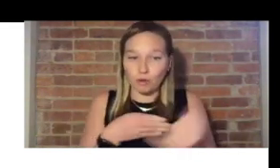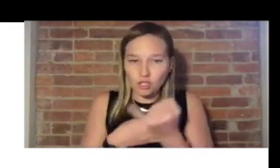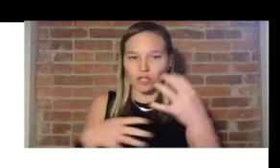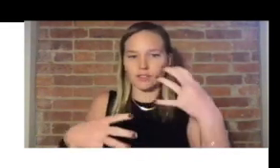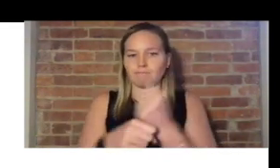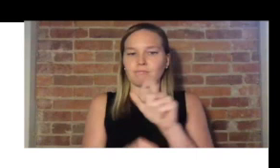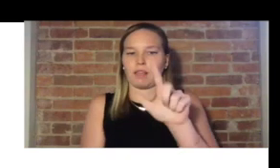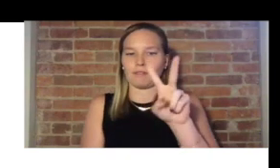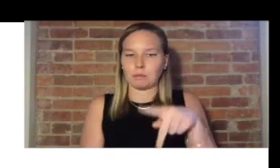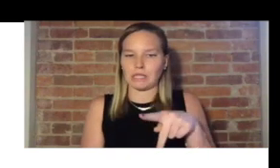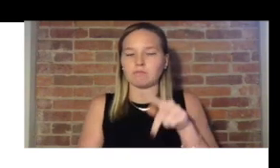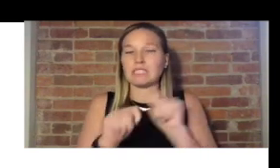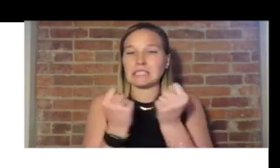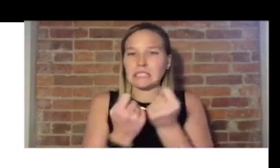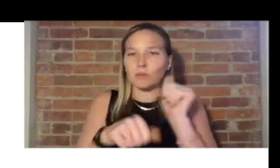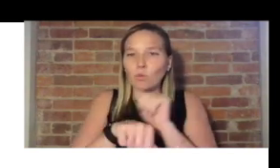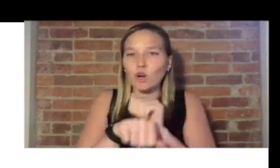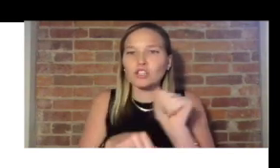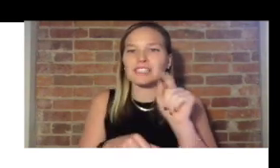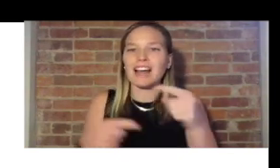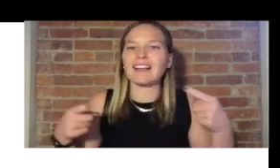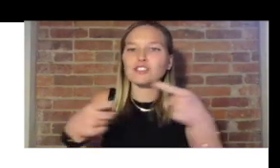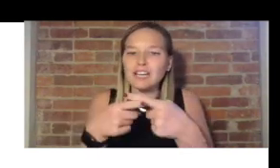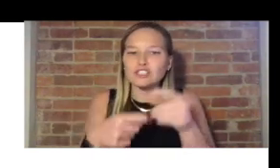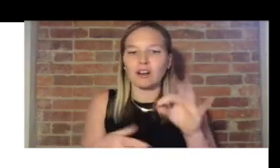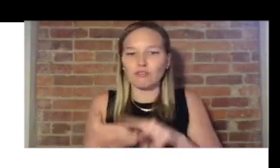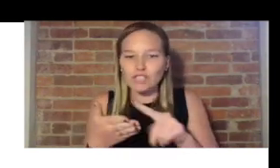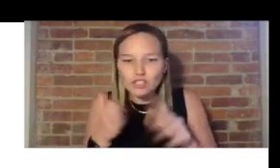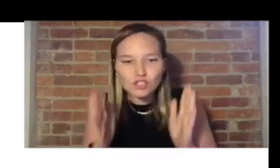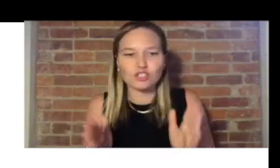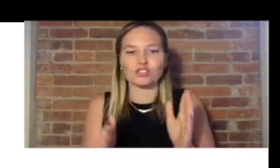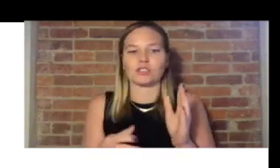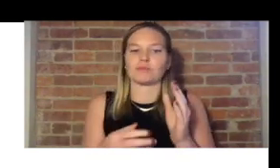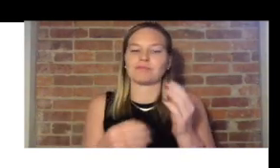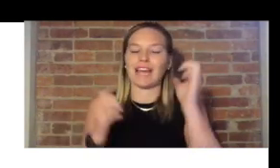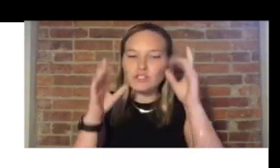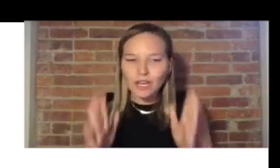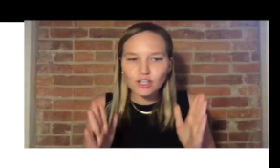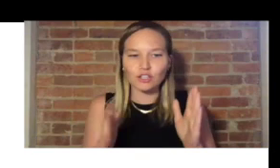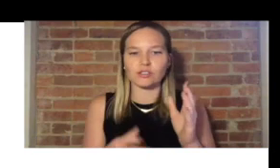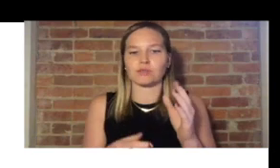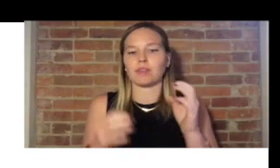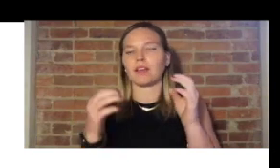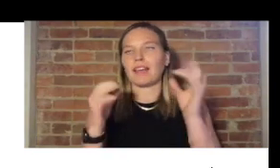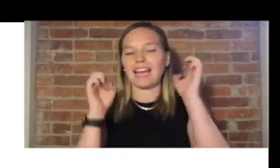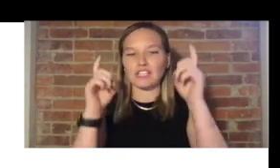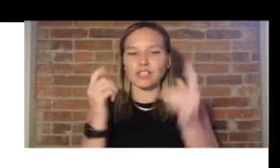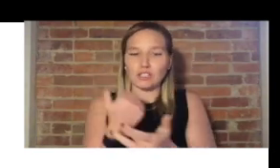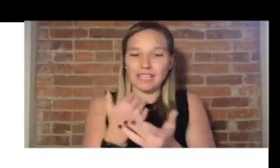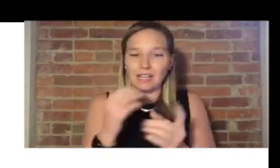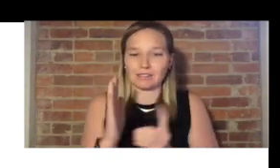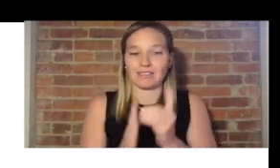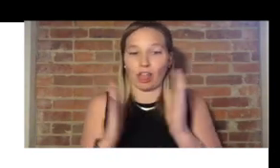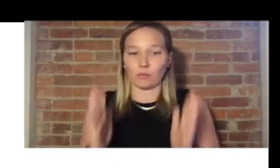classroom. Also, the Learner Variability Project team works at all of the intersections of